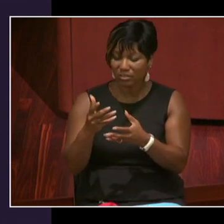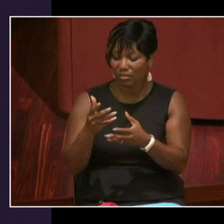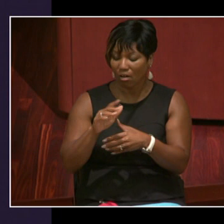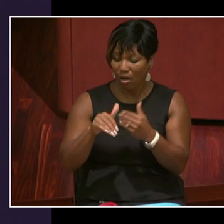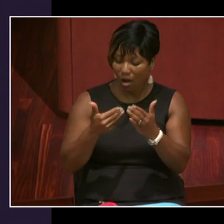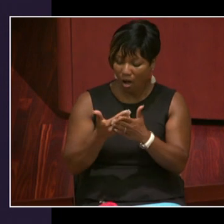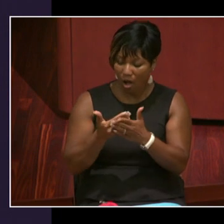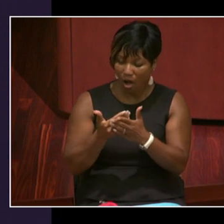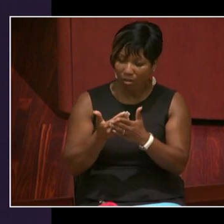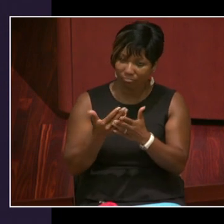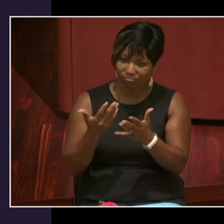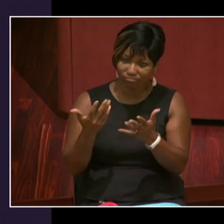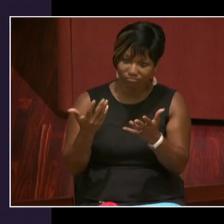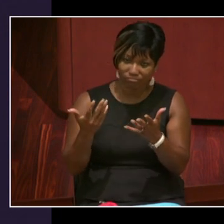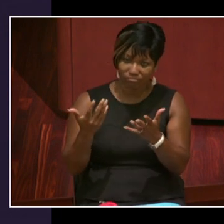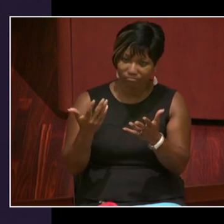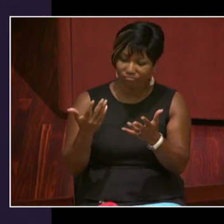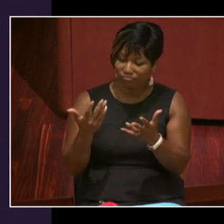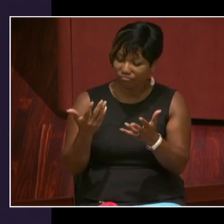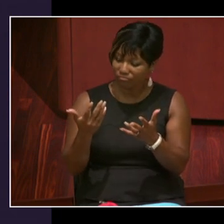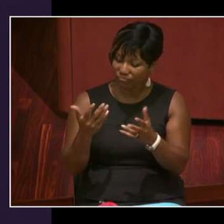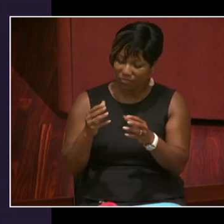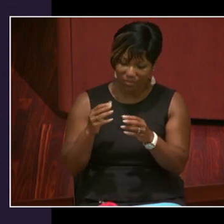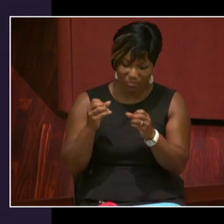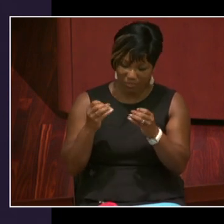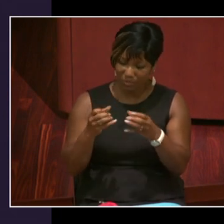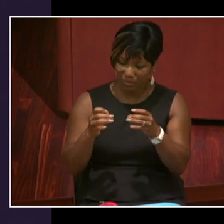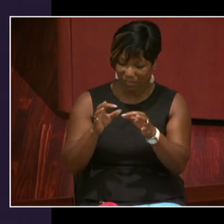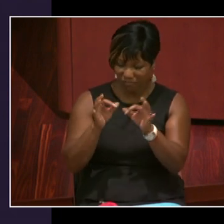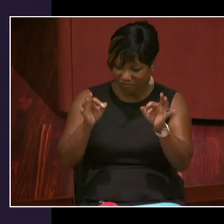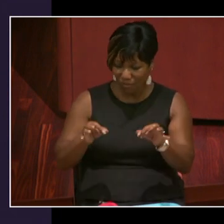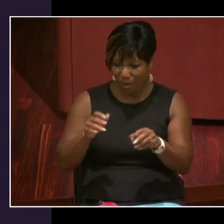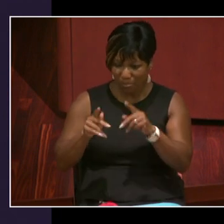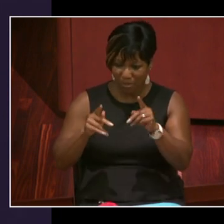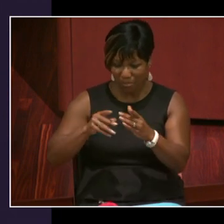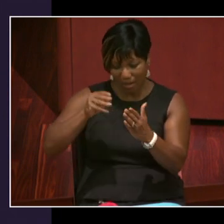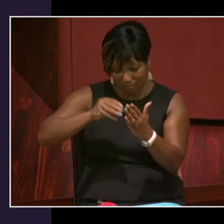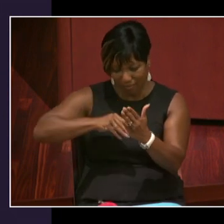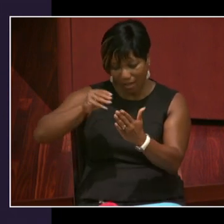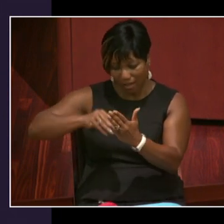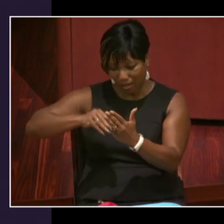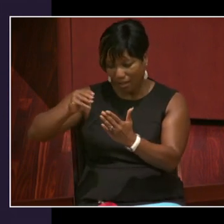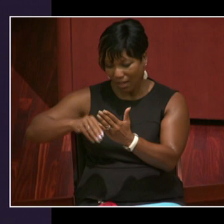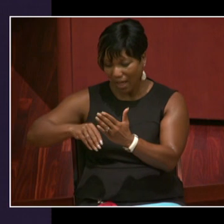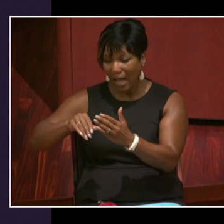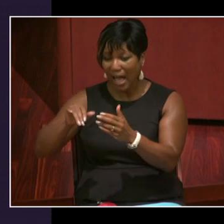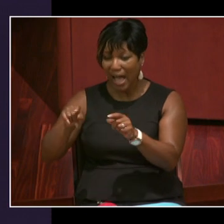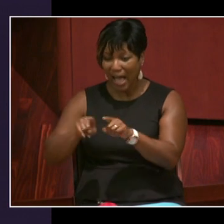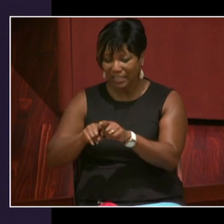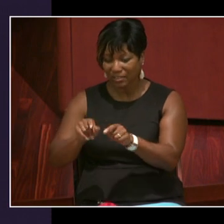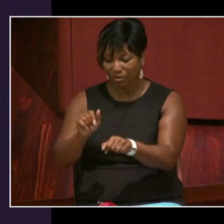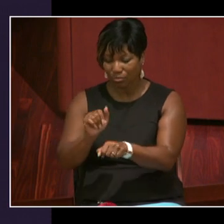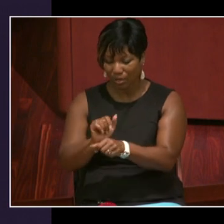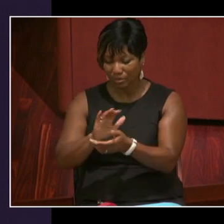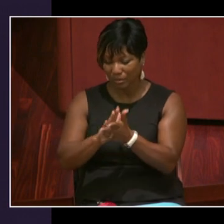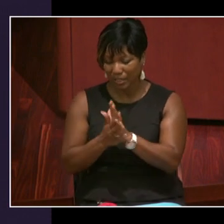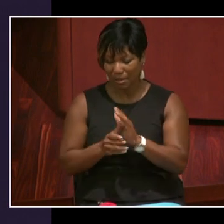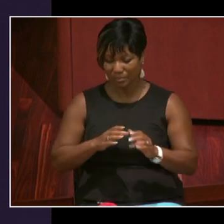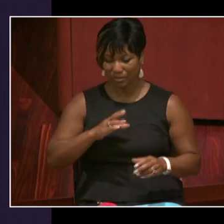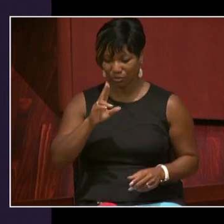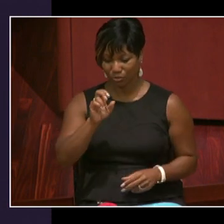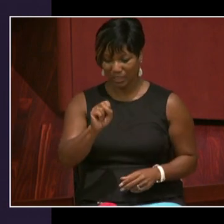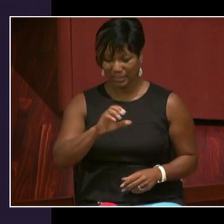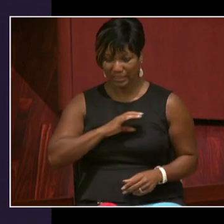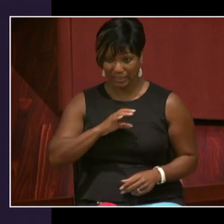those seemingly endless forms that people had to complete as they were working to get naturalized. The exciting thing